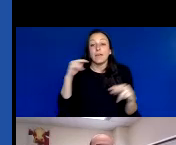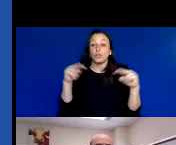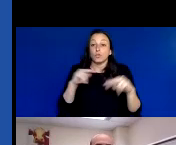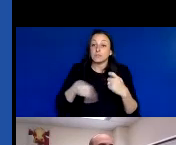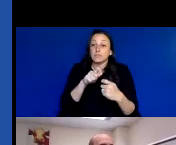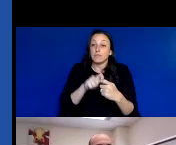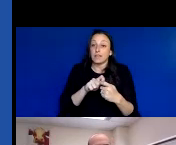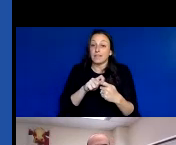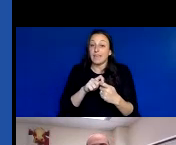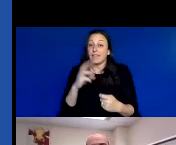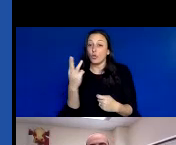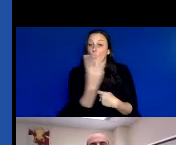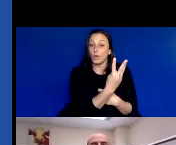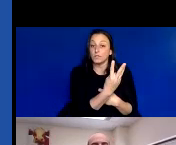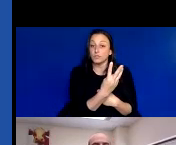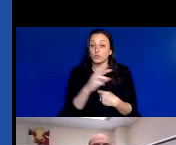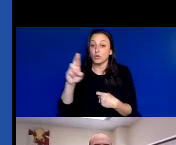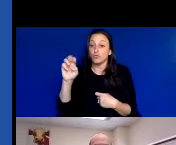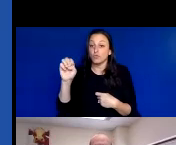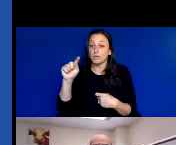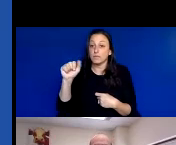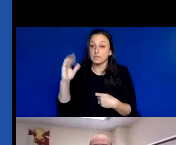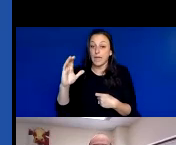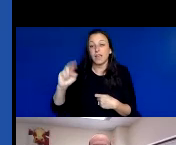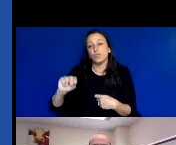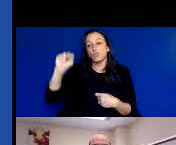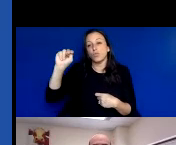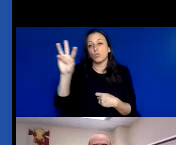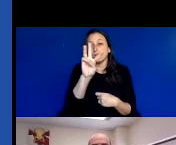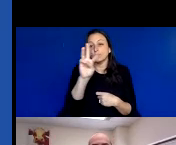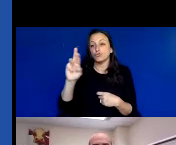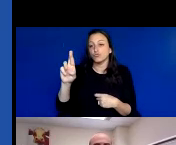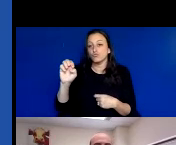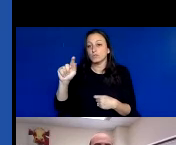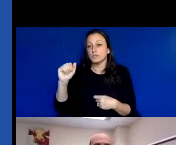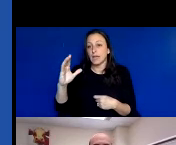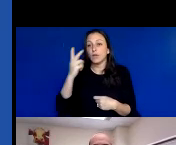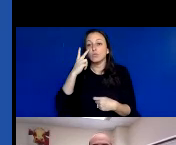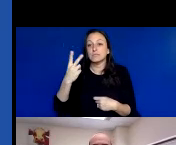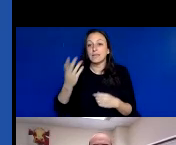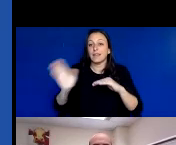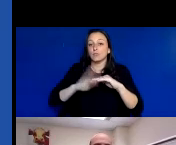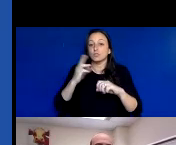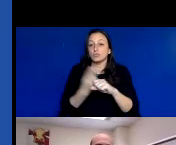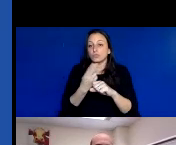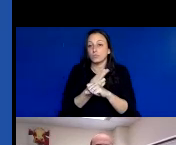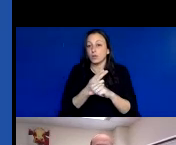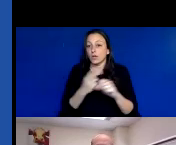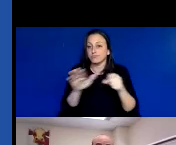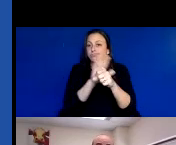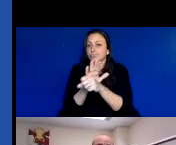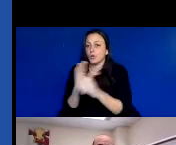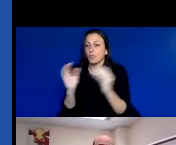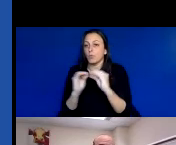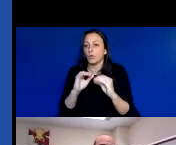Western RETAC and the Northwestern RETAC, we are seeing an increase in utilization of ICU beds, which means that